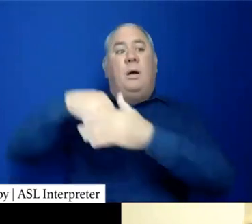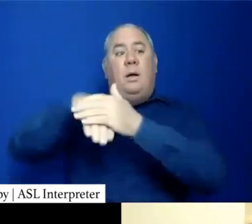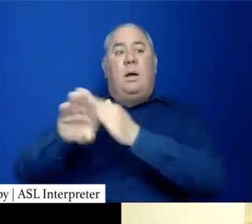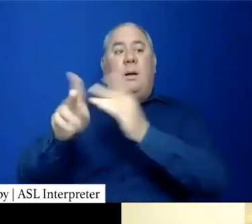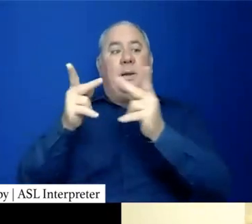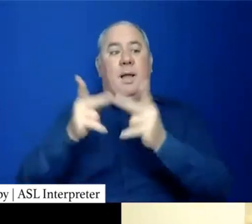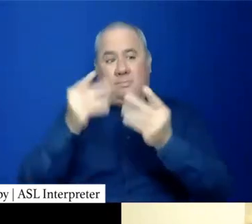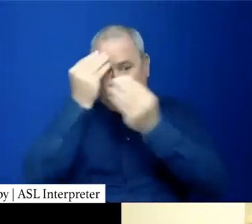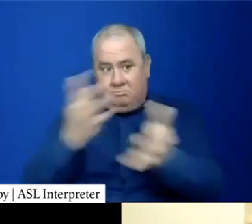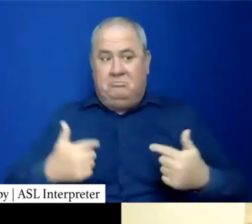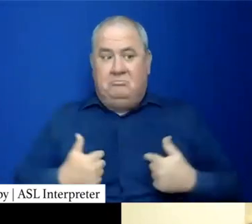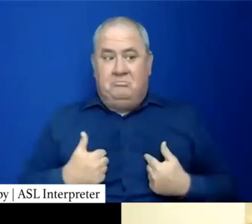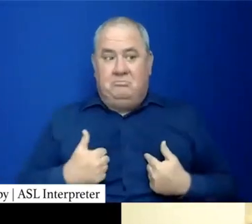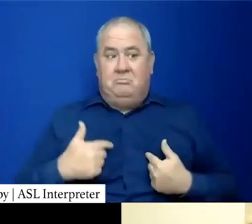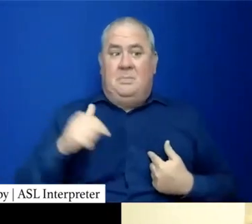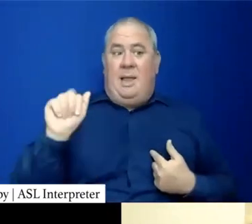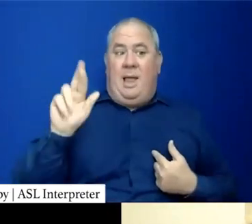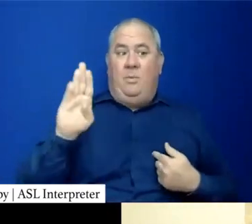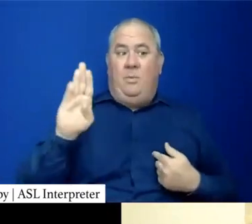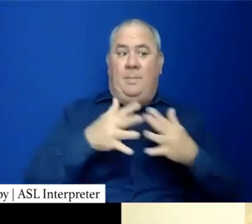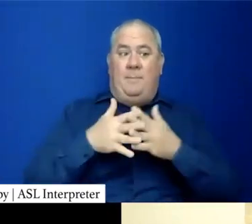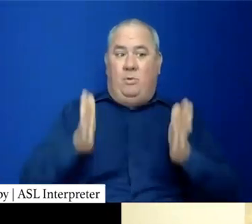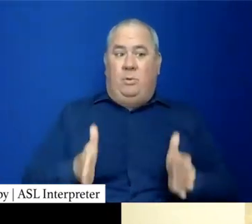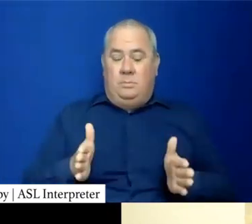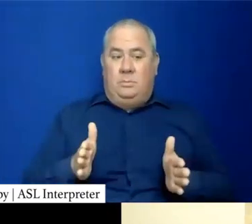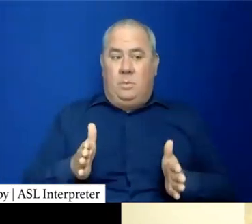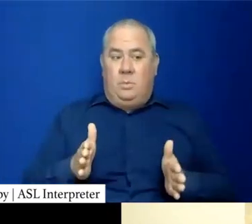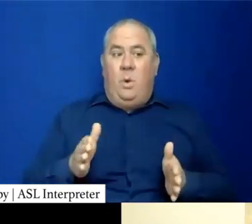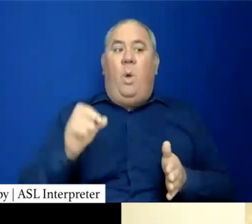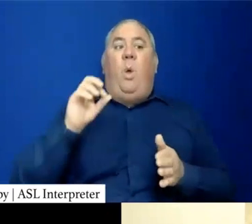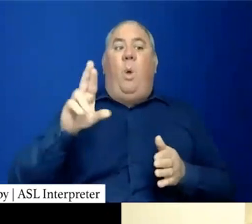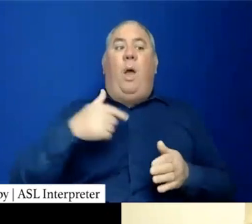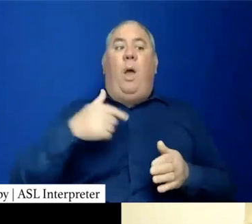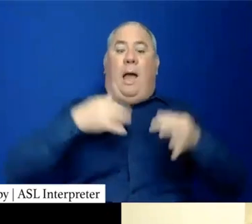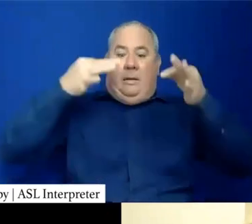am Arab American, or make an affirmative decision not to announce it.